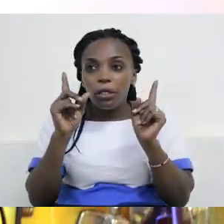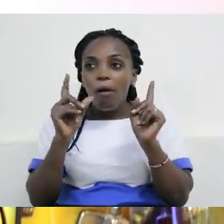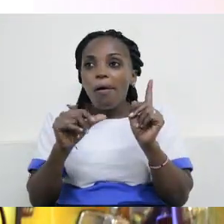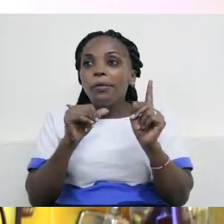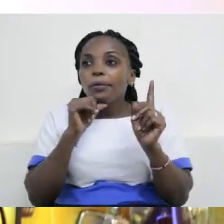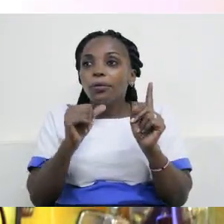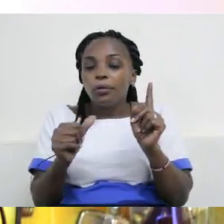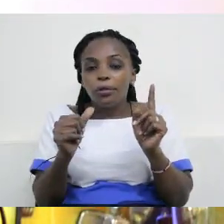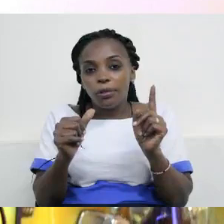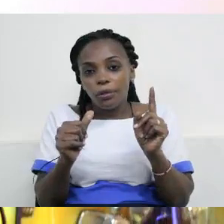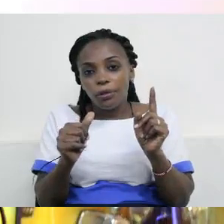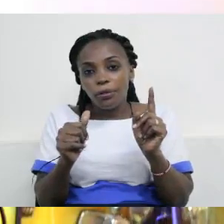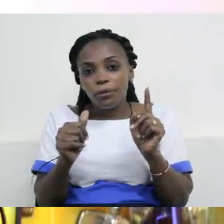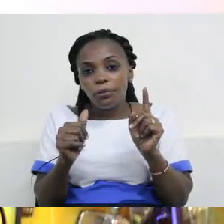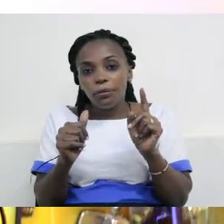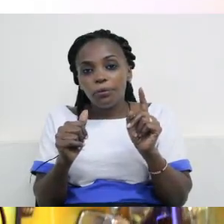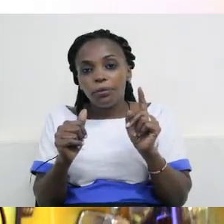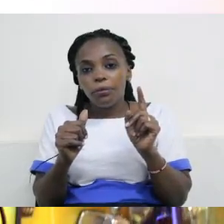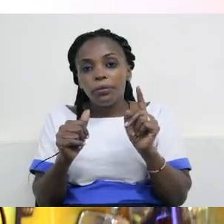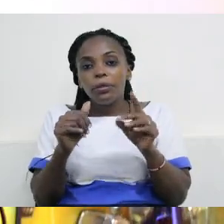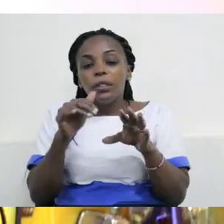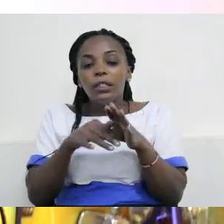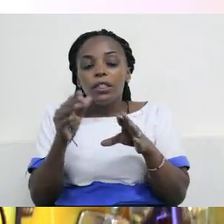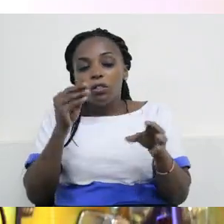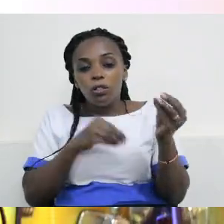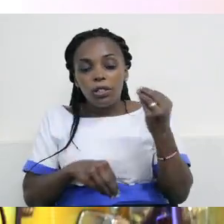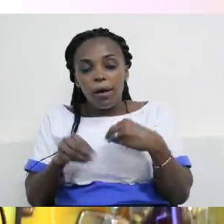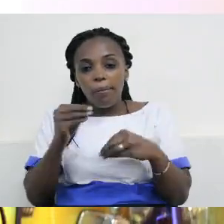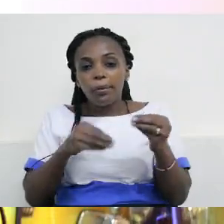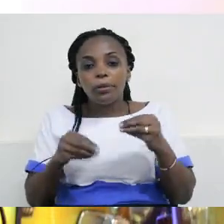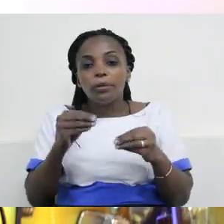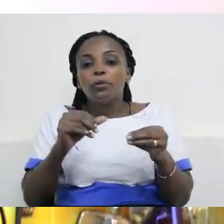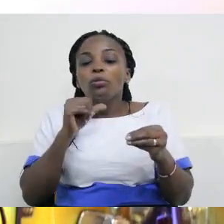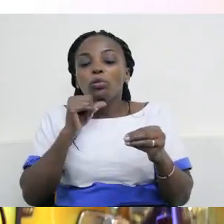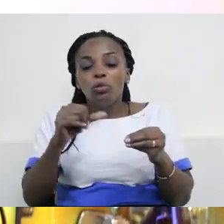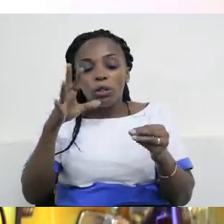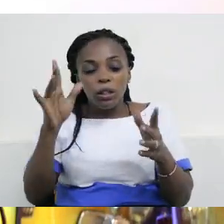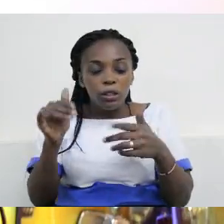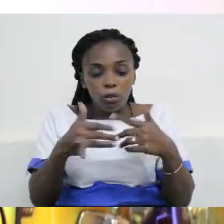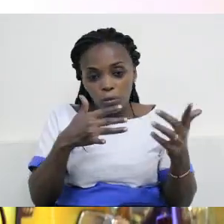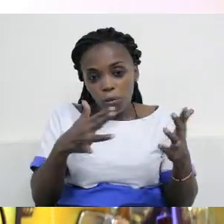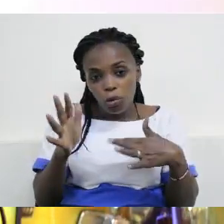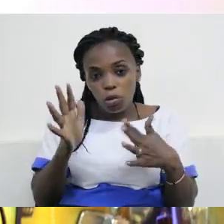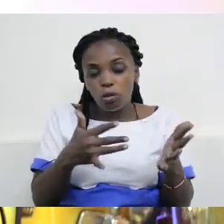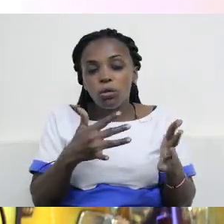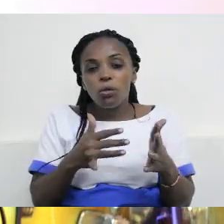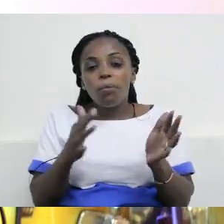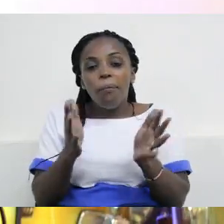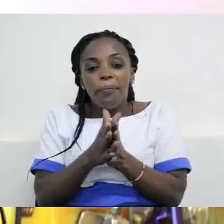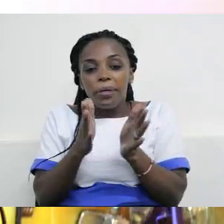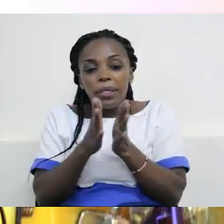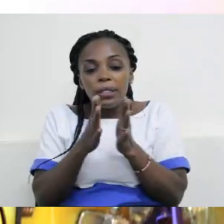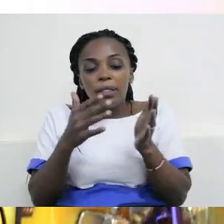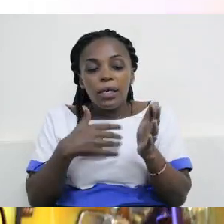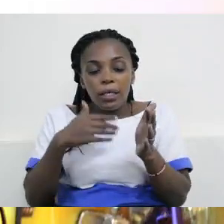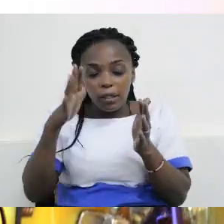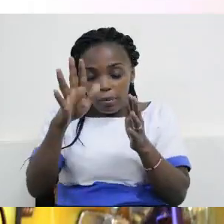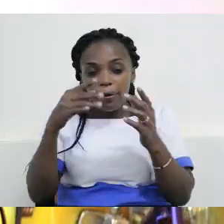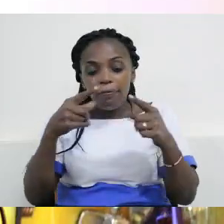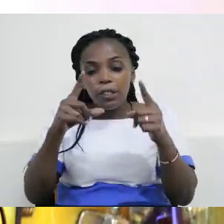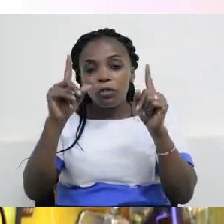is not in corruption or commotion. Praise has the